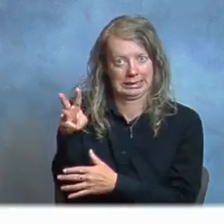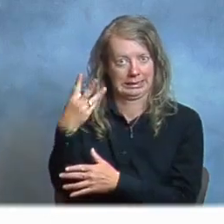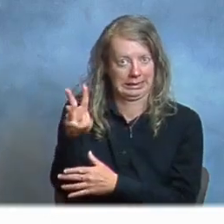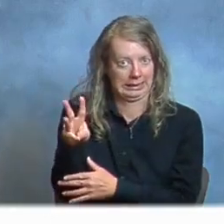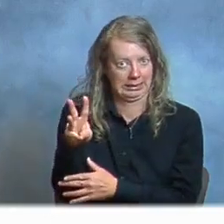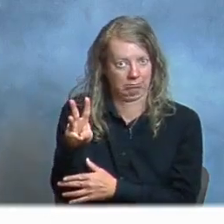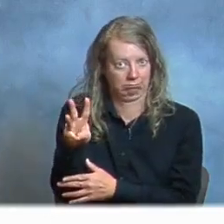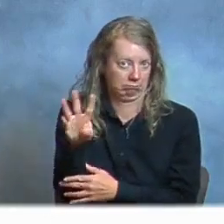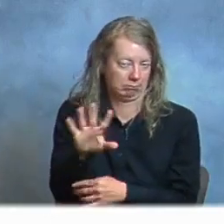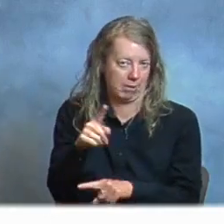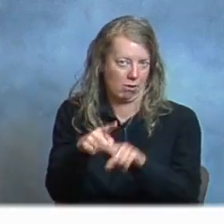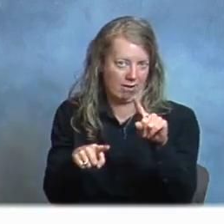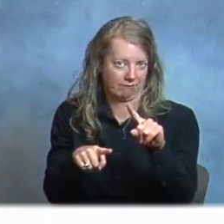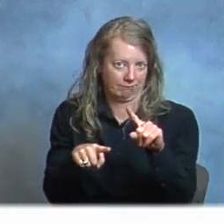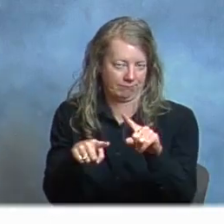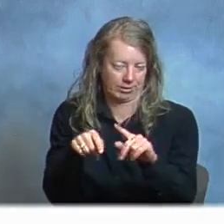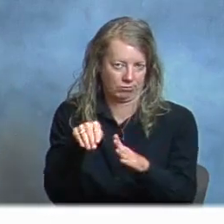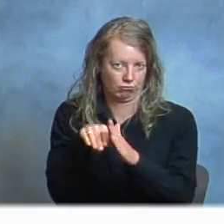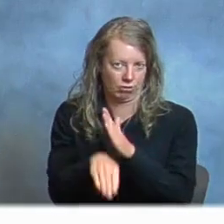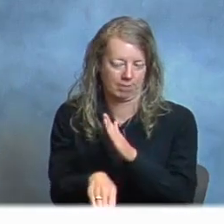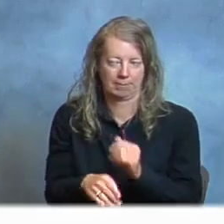16.